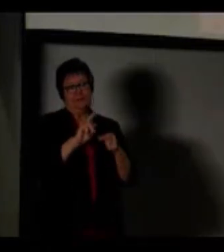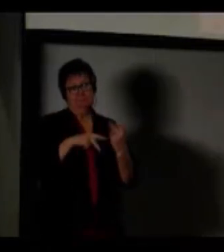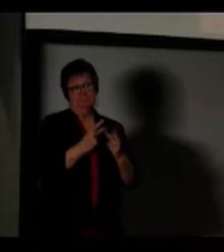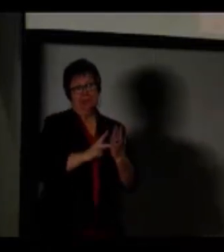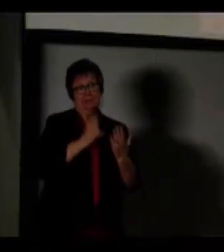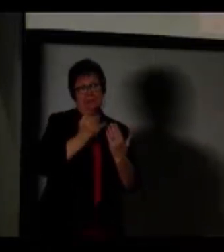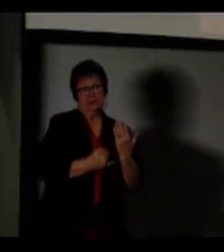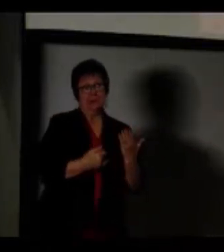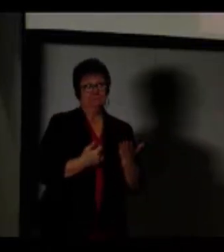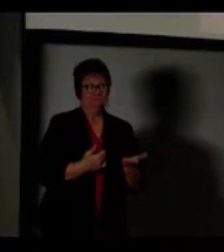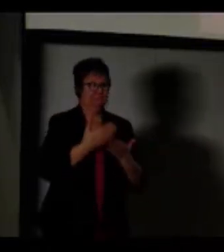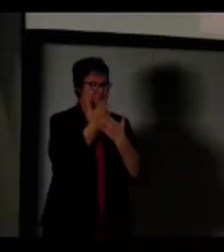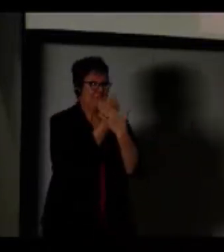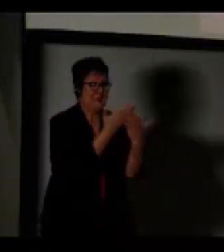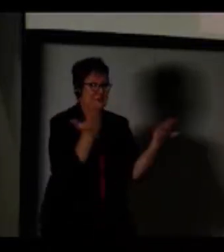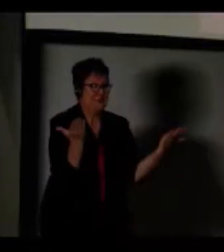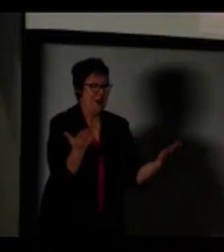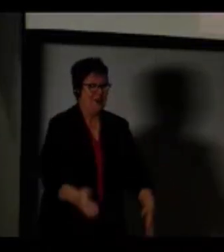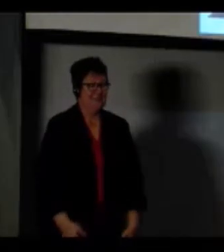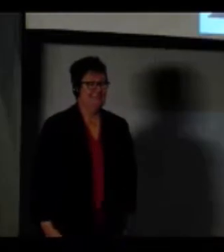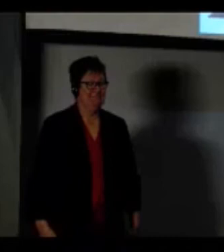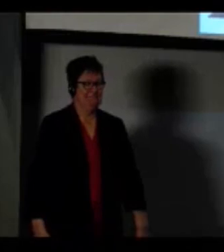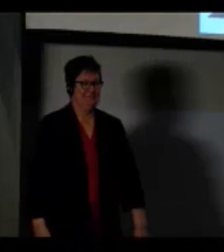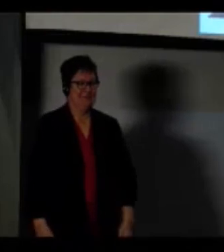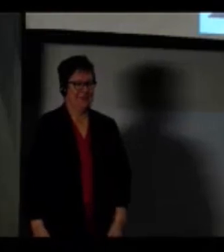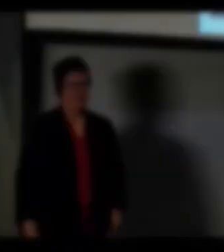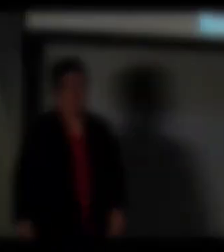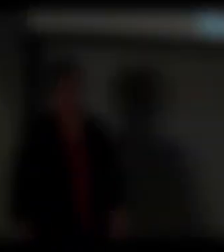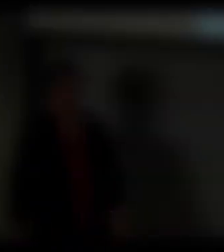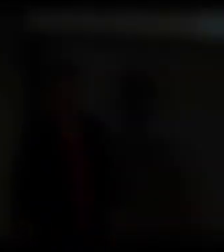project. So thank you all.